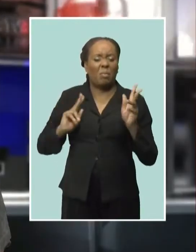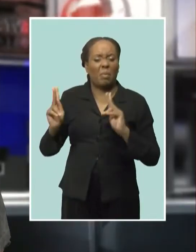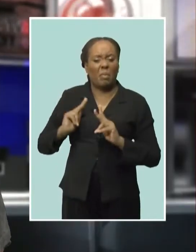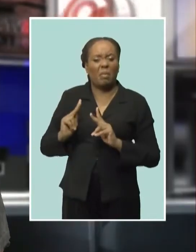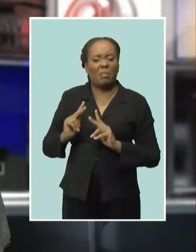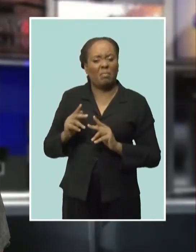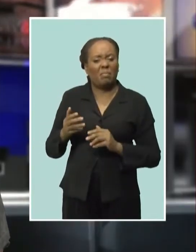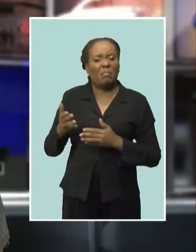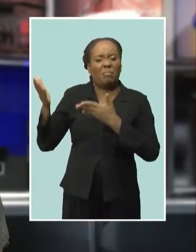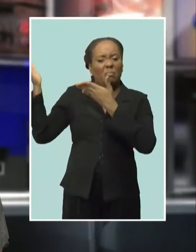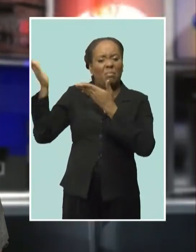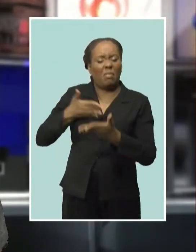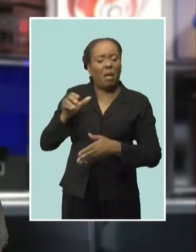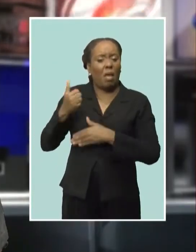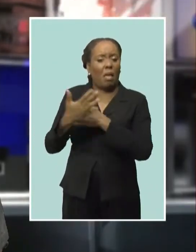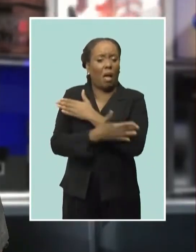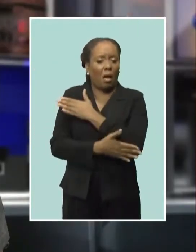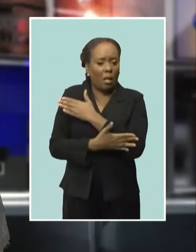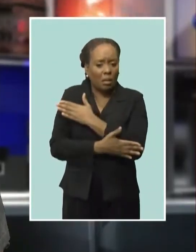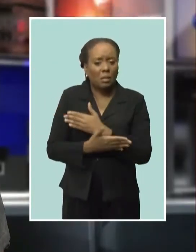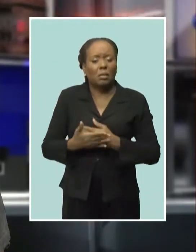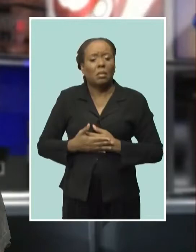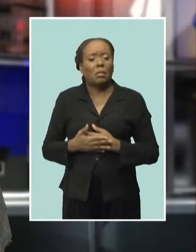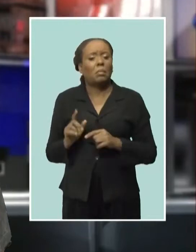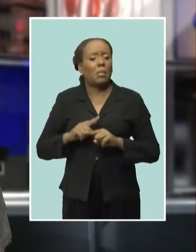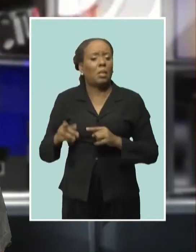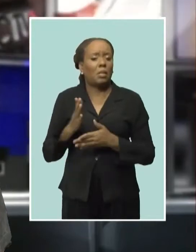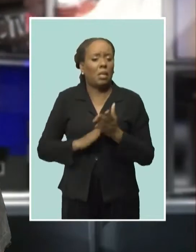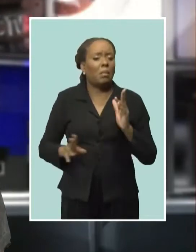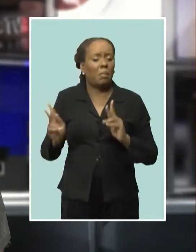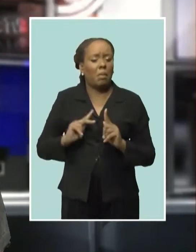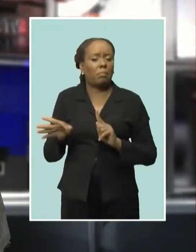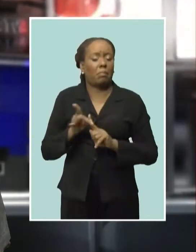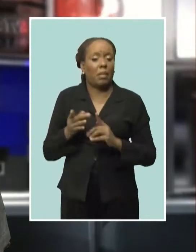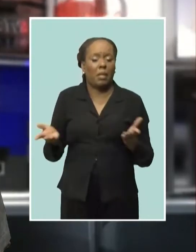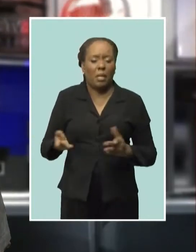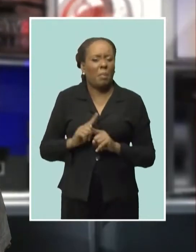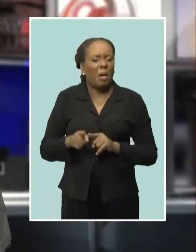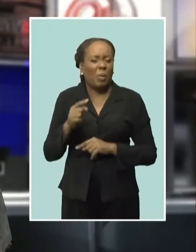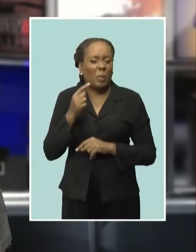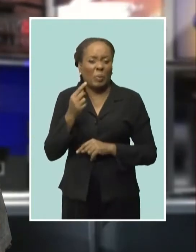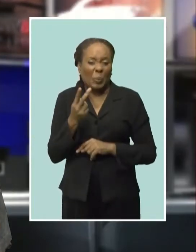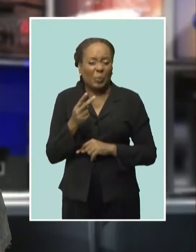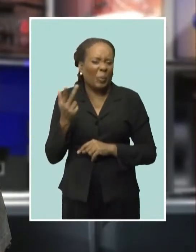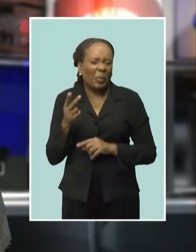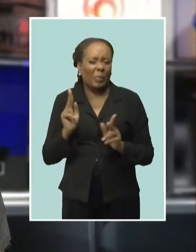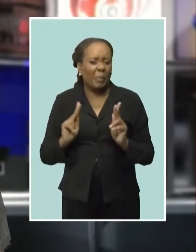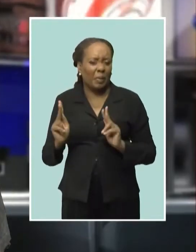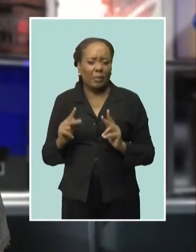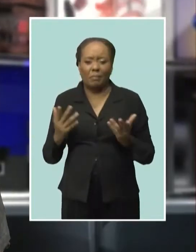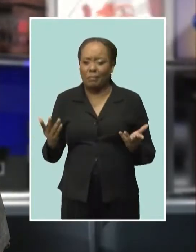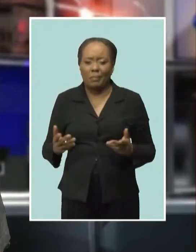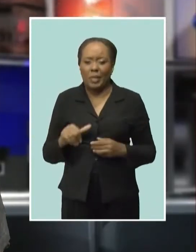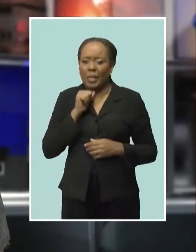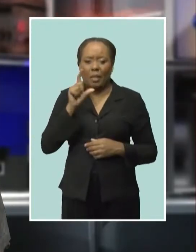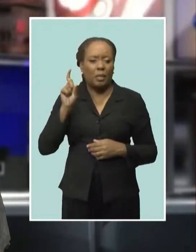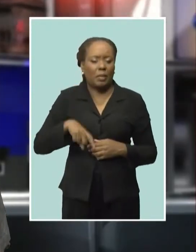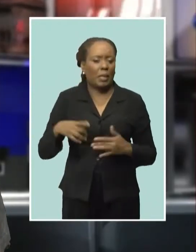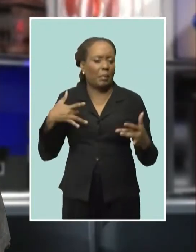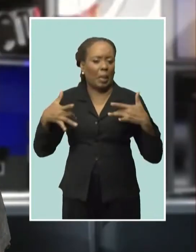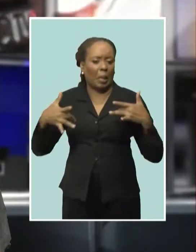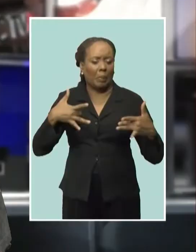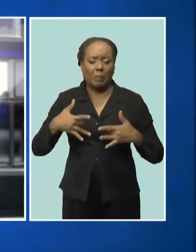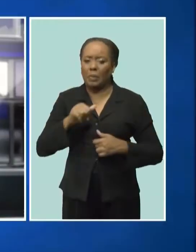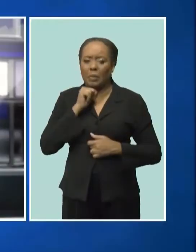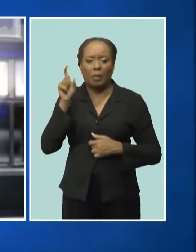imported, a few come from within the local population. Dr. George has reiterated that the public should not be concerned at